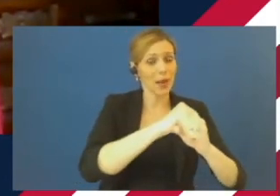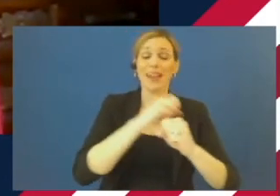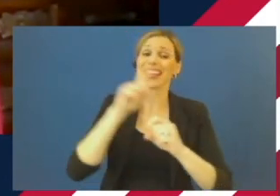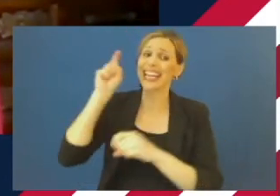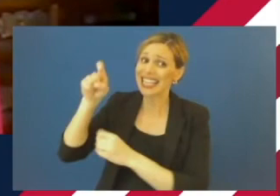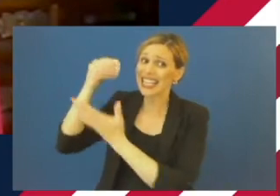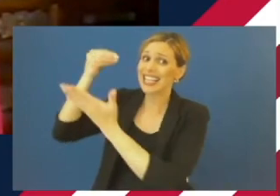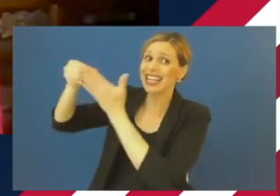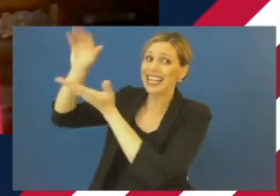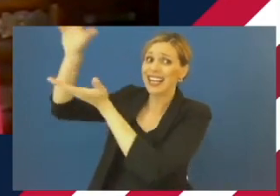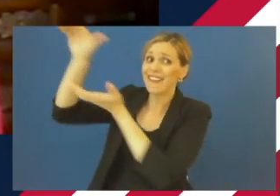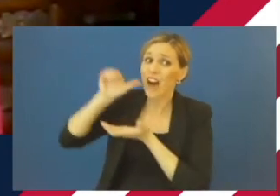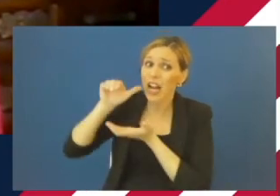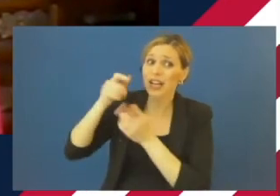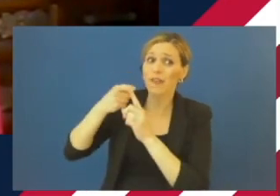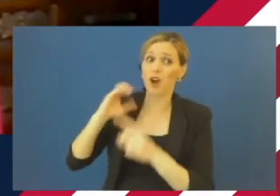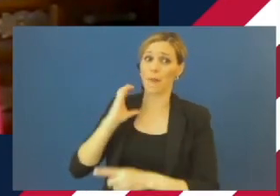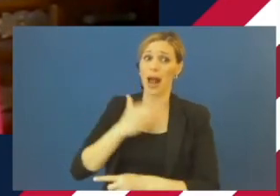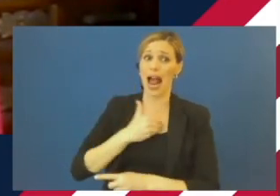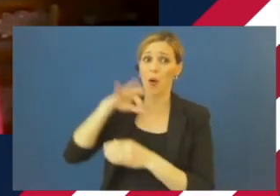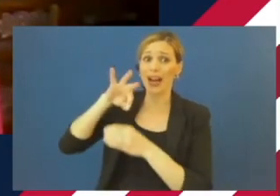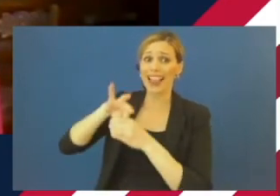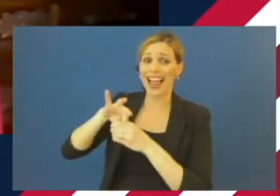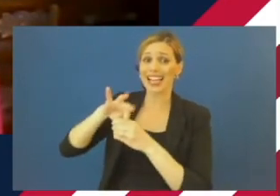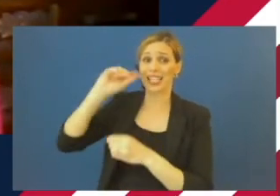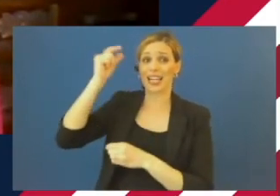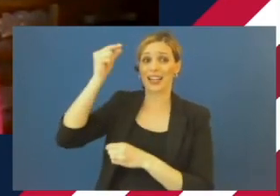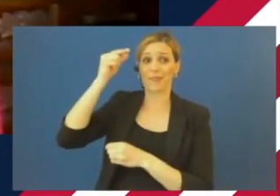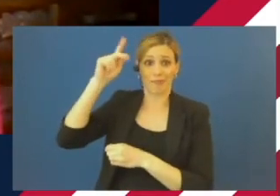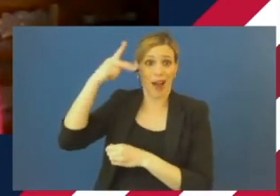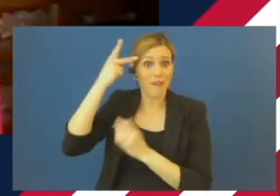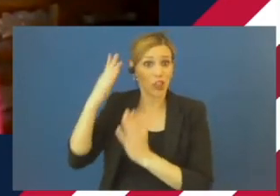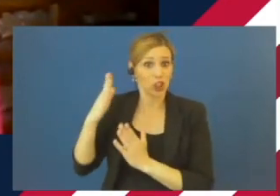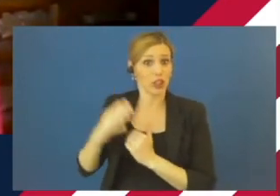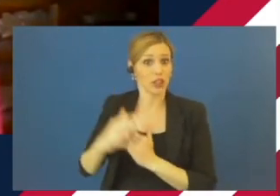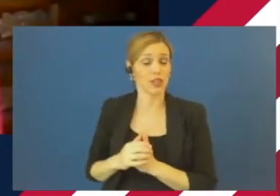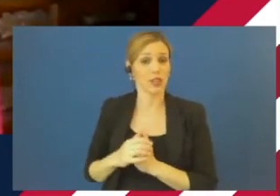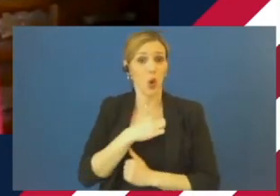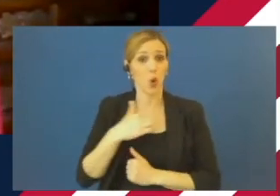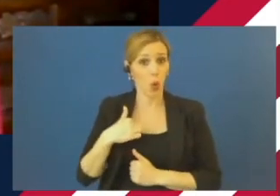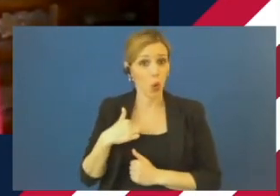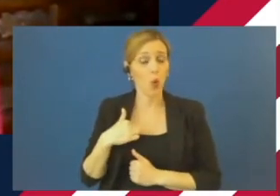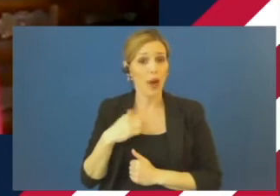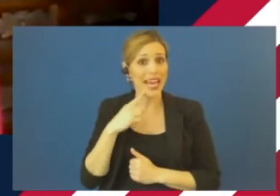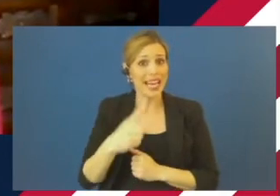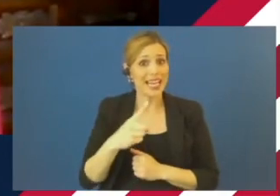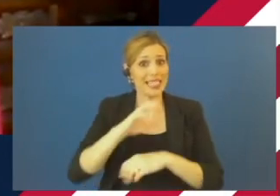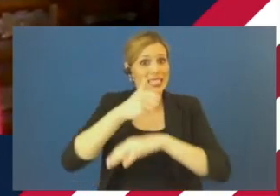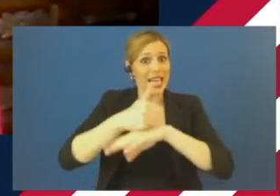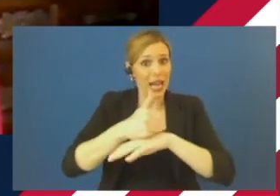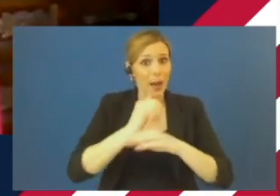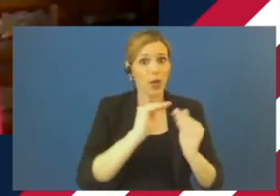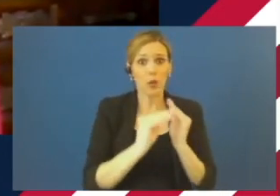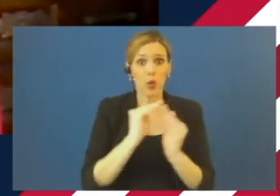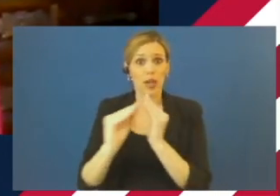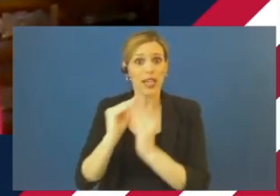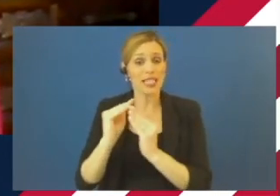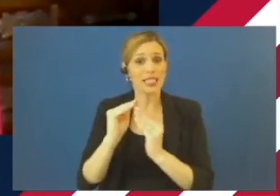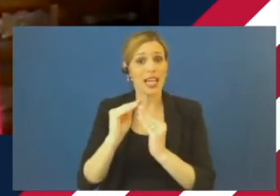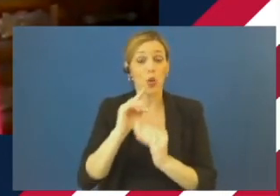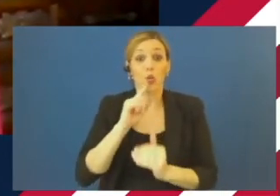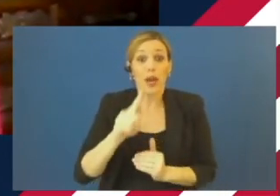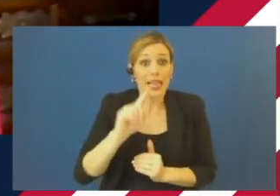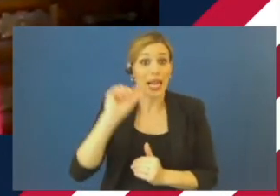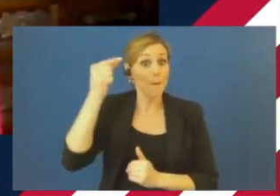what we do. We build trust, we keep kids safe, we create communities. We do this because public education is the cornerstone of